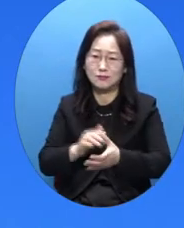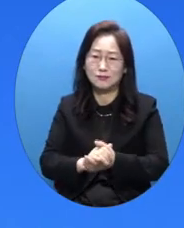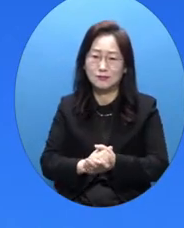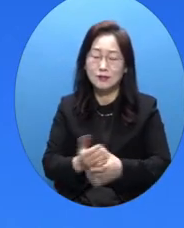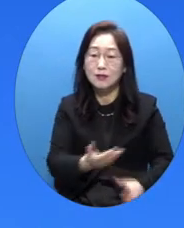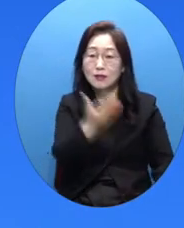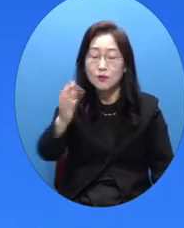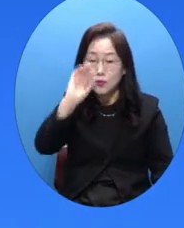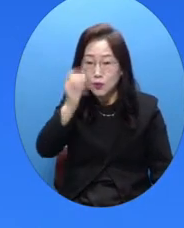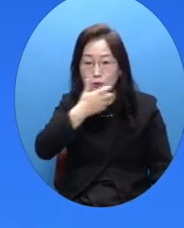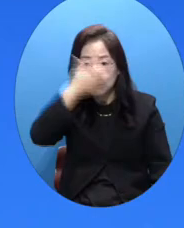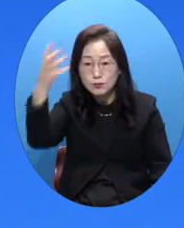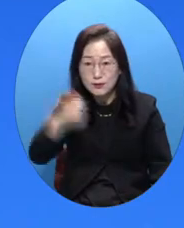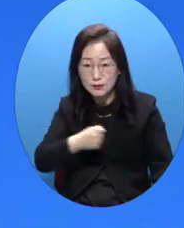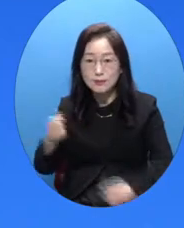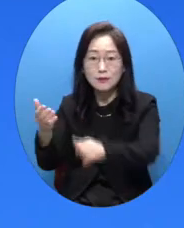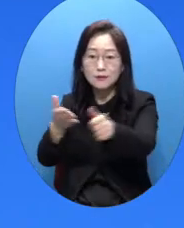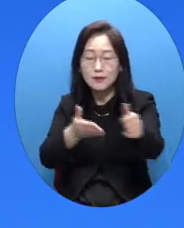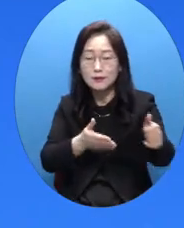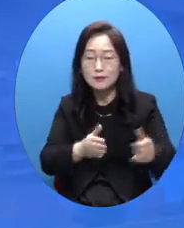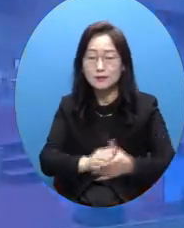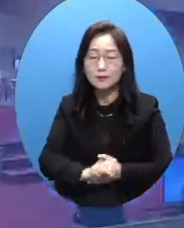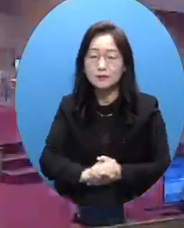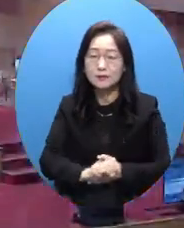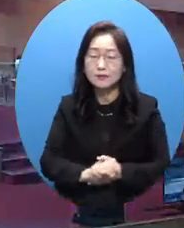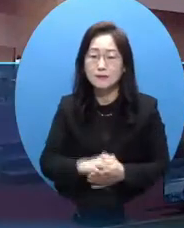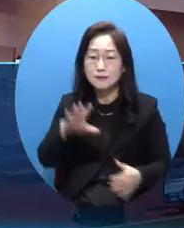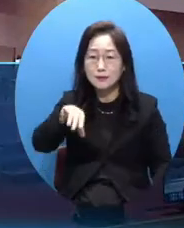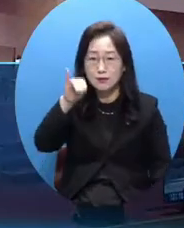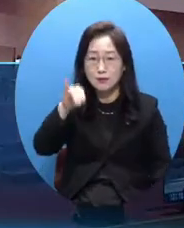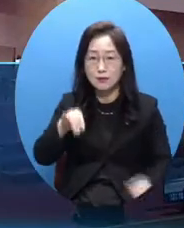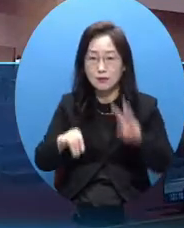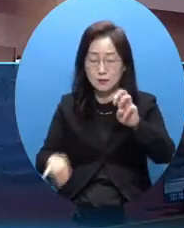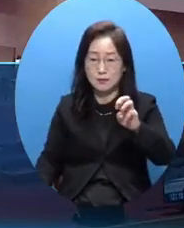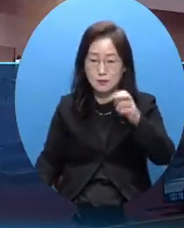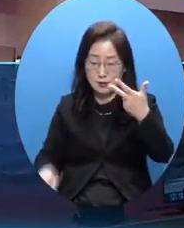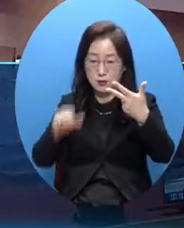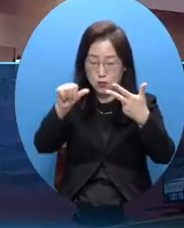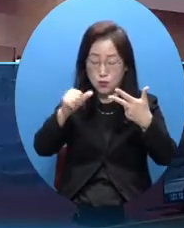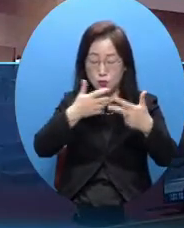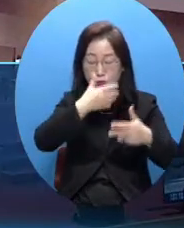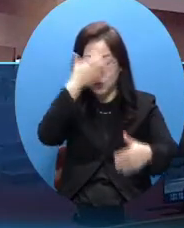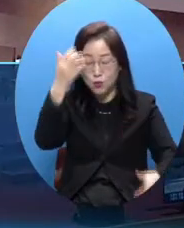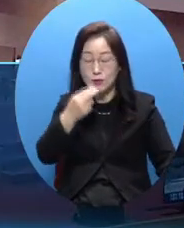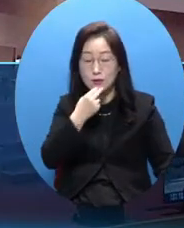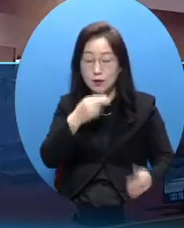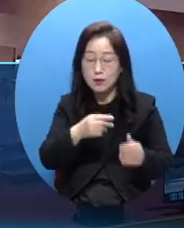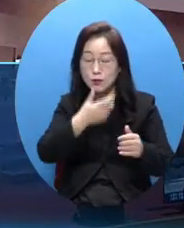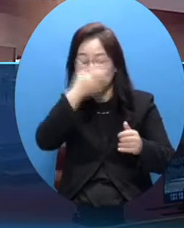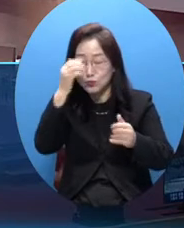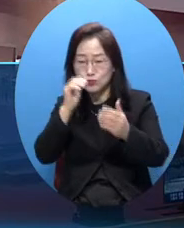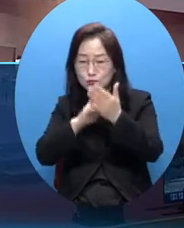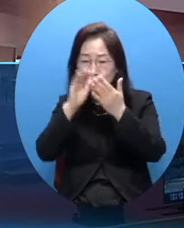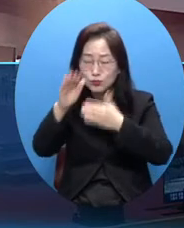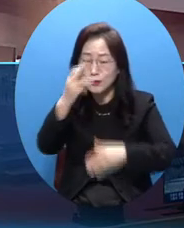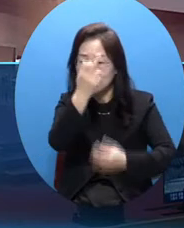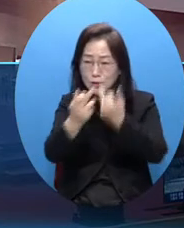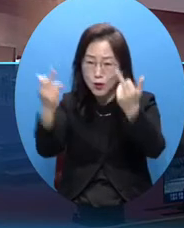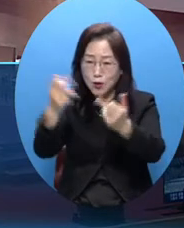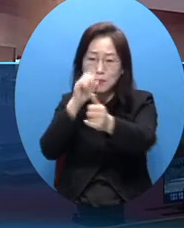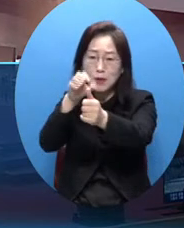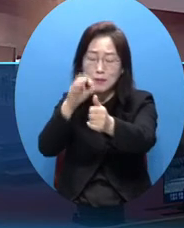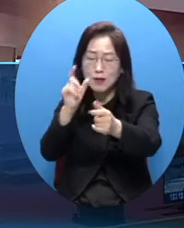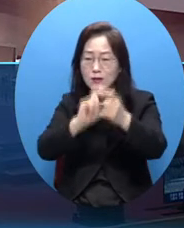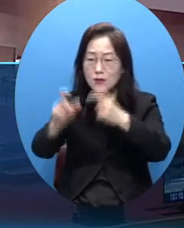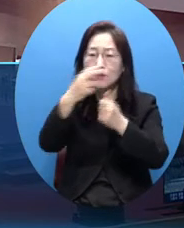that didn't have dreams hated Joseph all the more Genesis 37 5 says Joseph had a